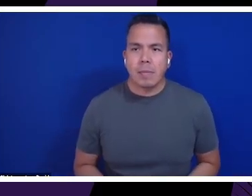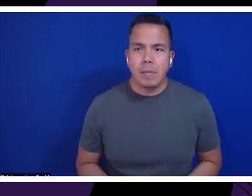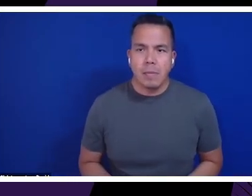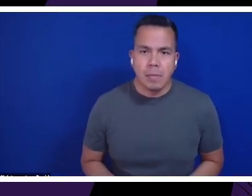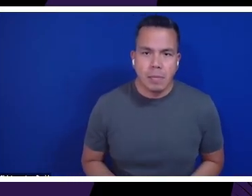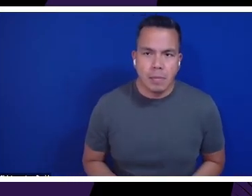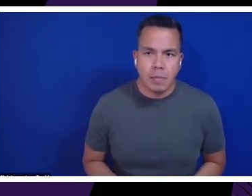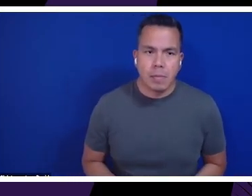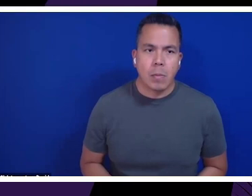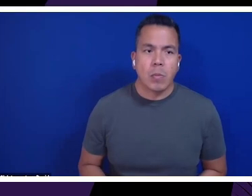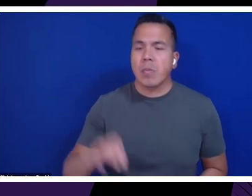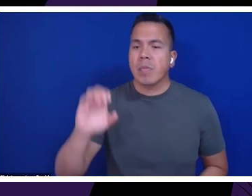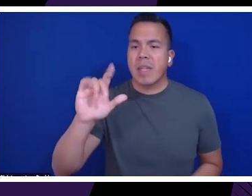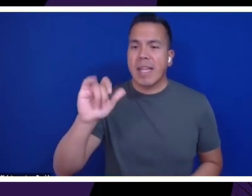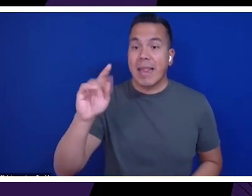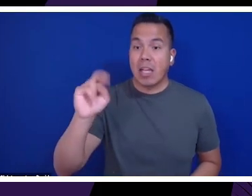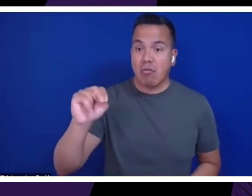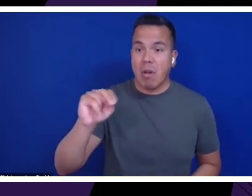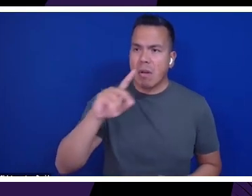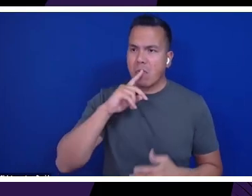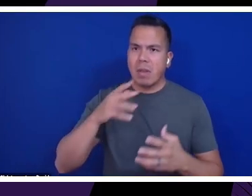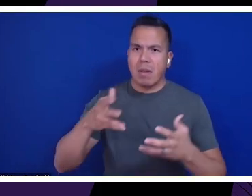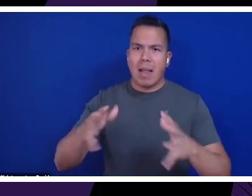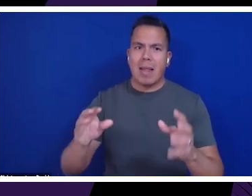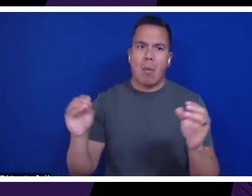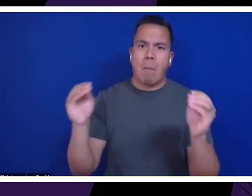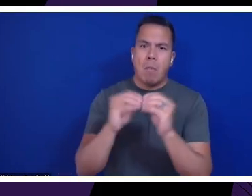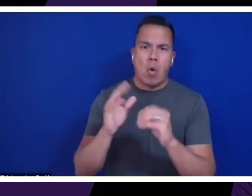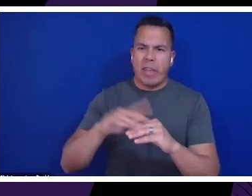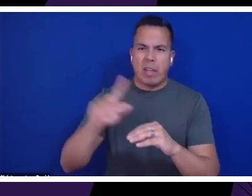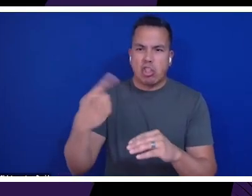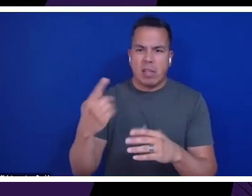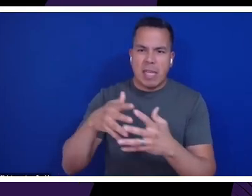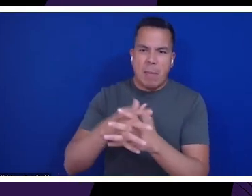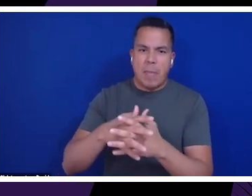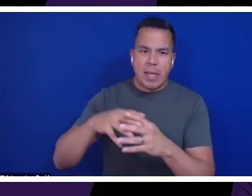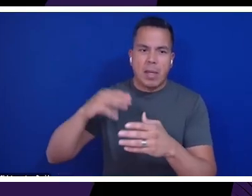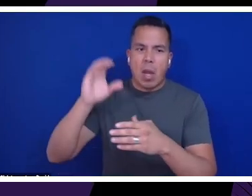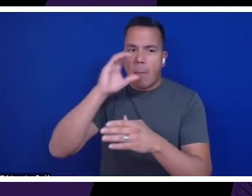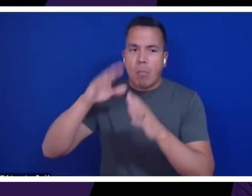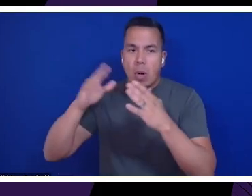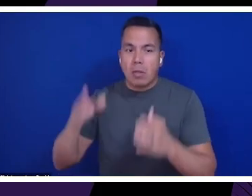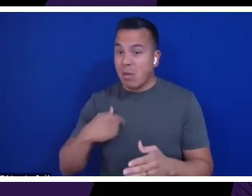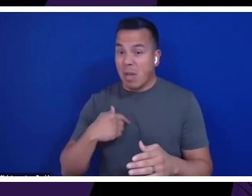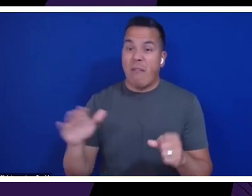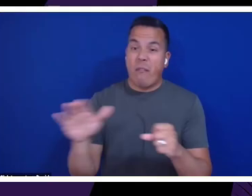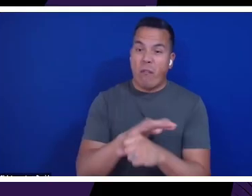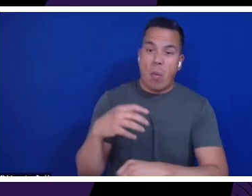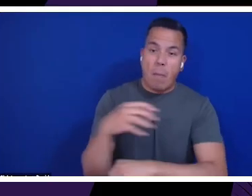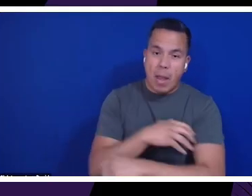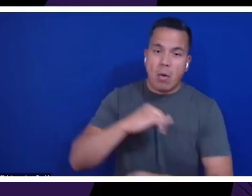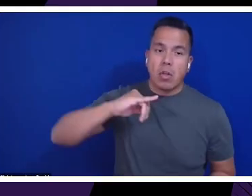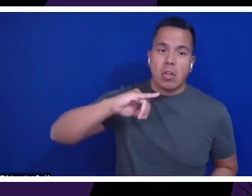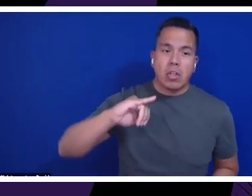But Electron offers us way more than just an embedded browser. It packs the full punch of the Node JavaScript runtime, which means that we can search